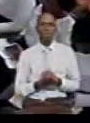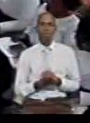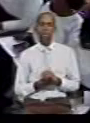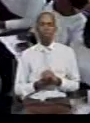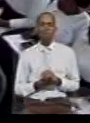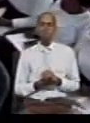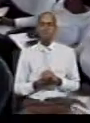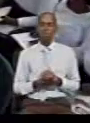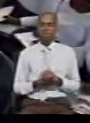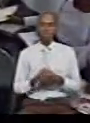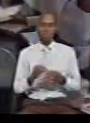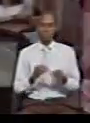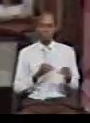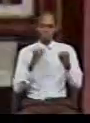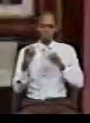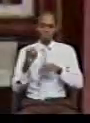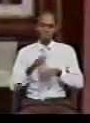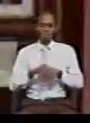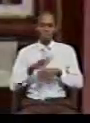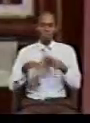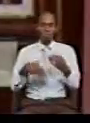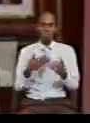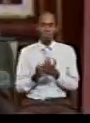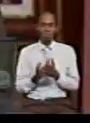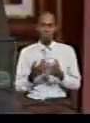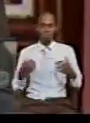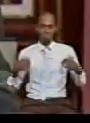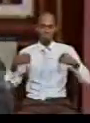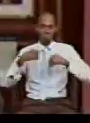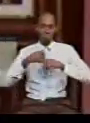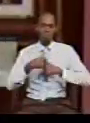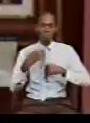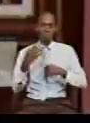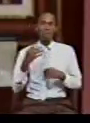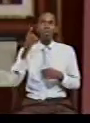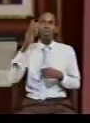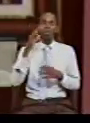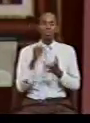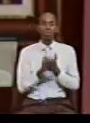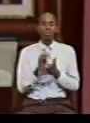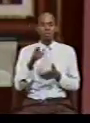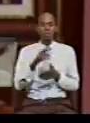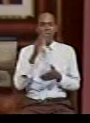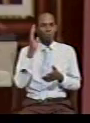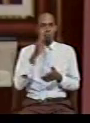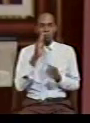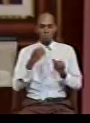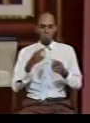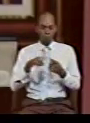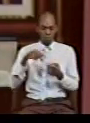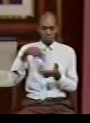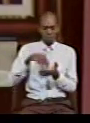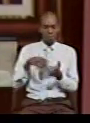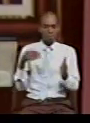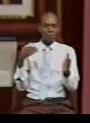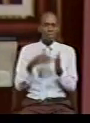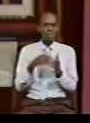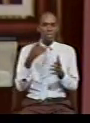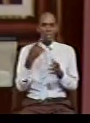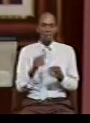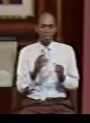Put on the whole armor of God, that ye may be able to stand against the wiles of the